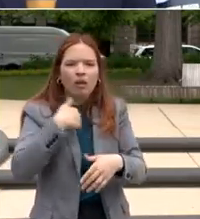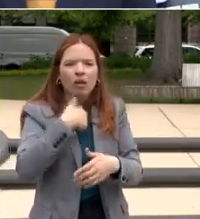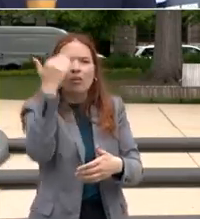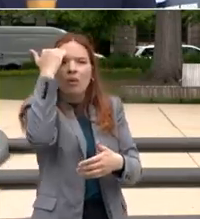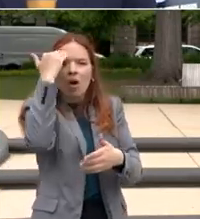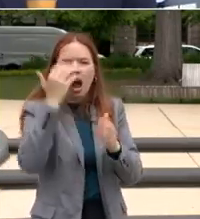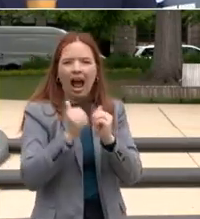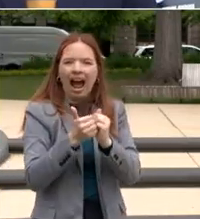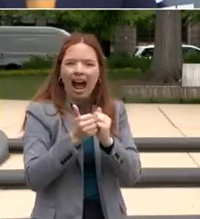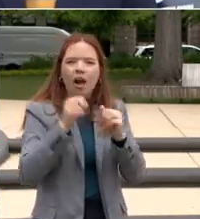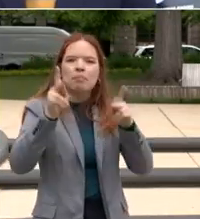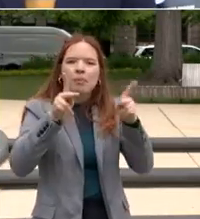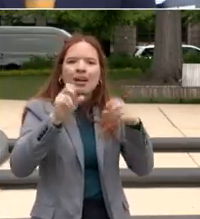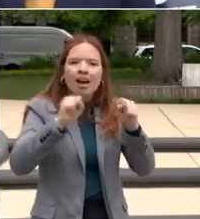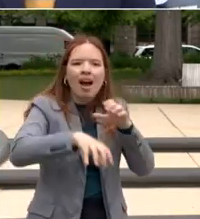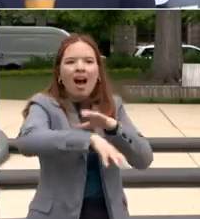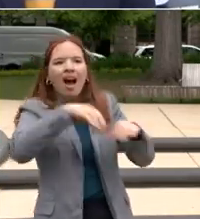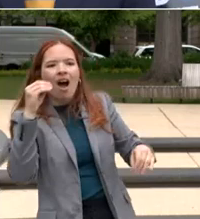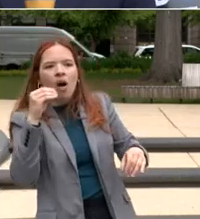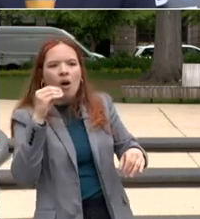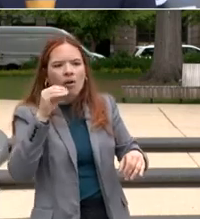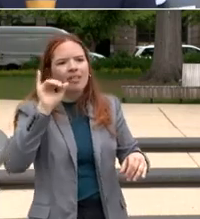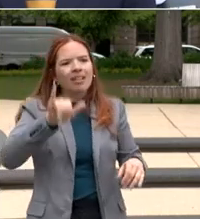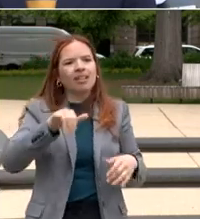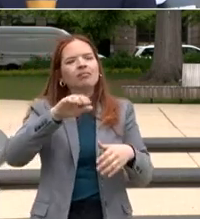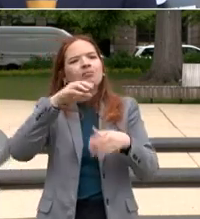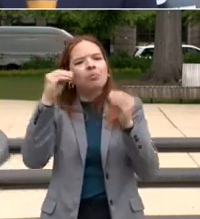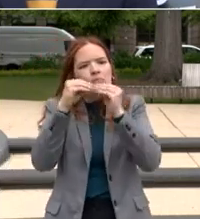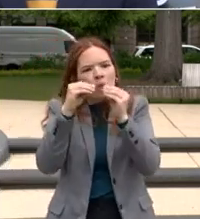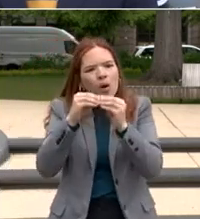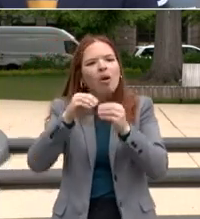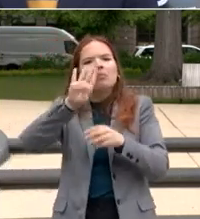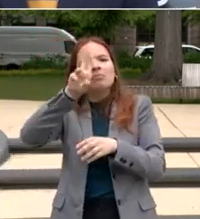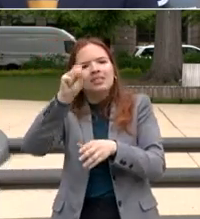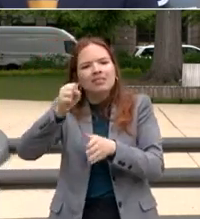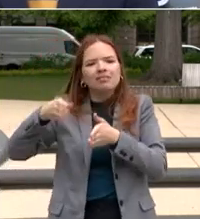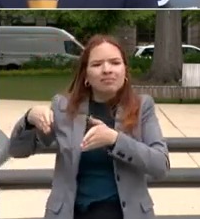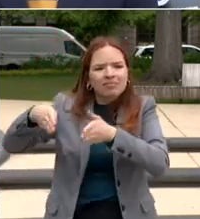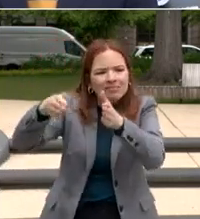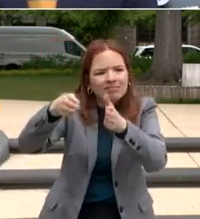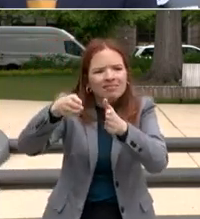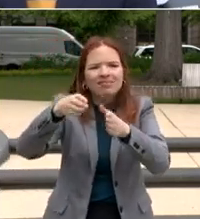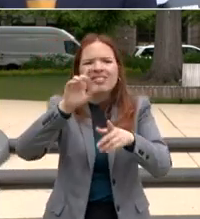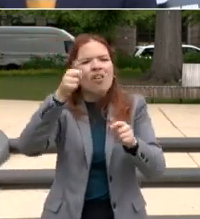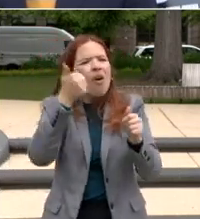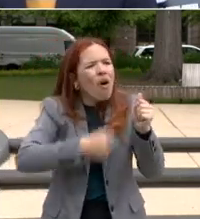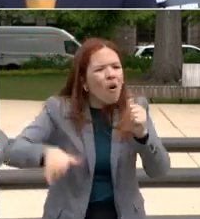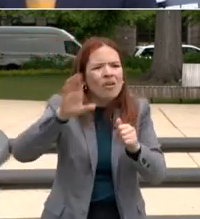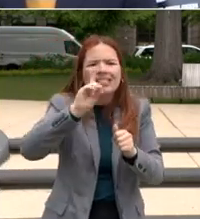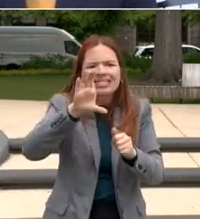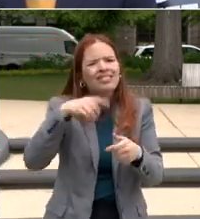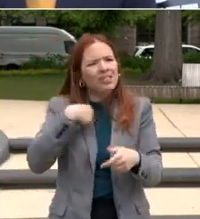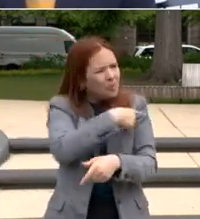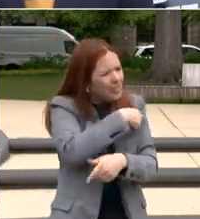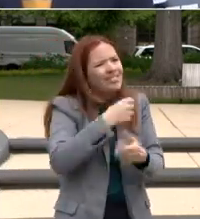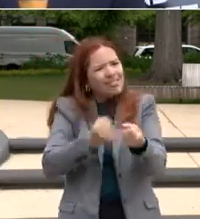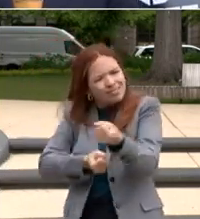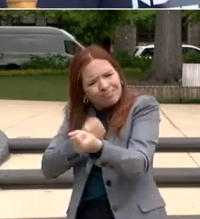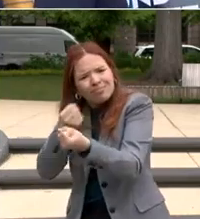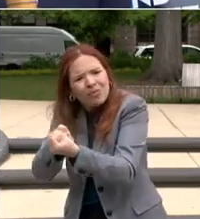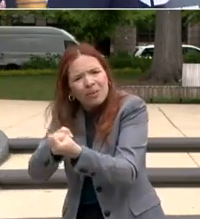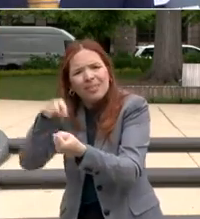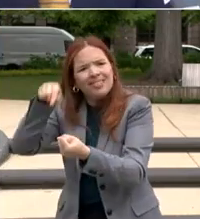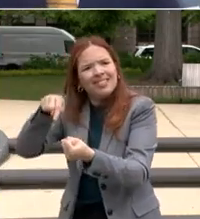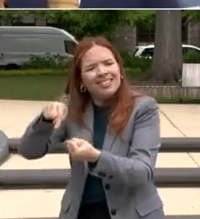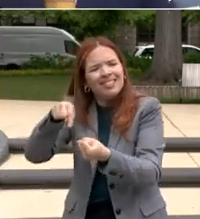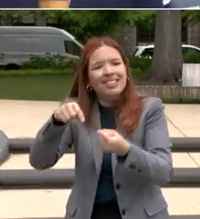installing bus lanes all across the downtown and the city. And everybody supports it, from